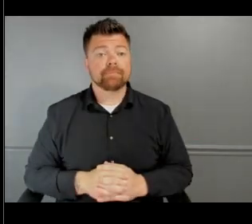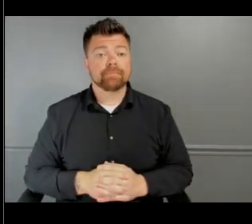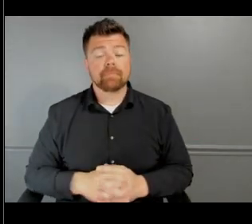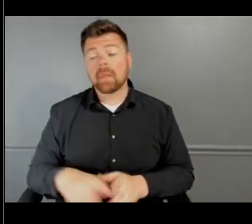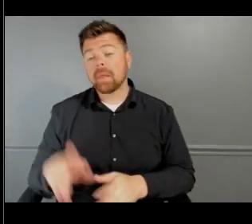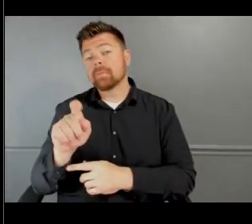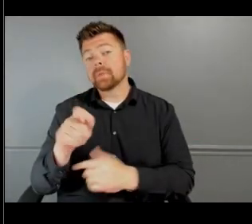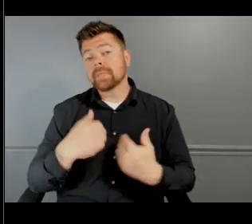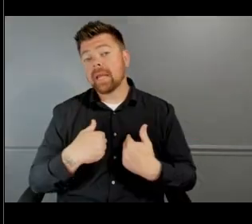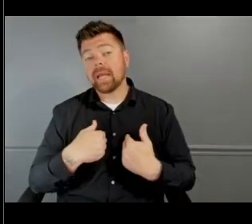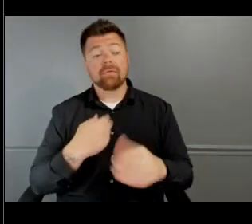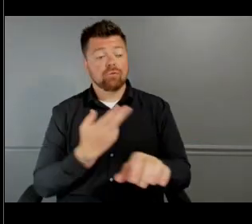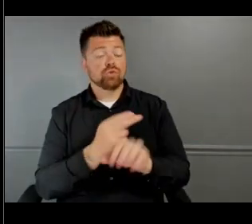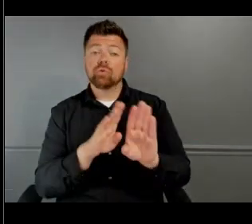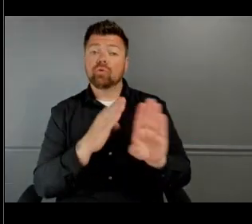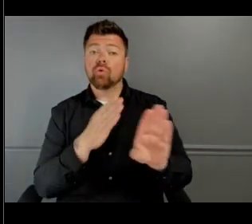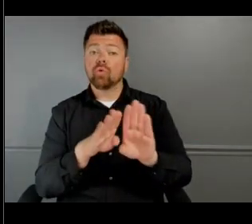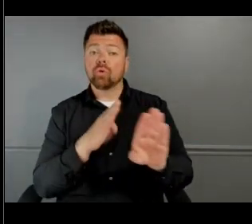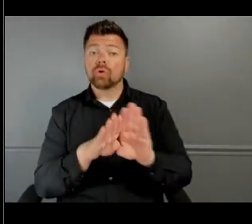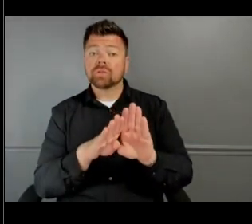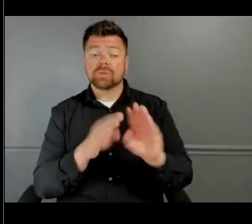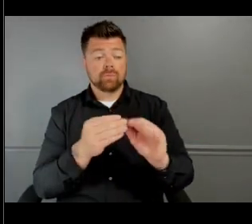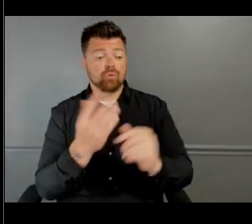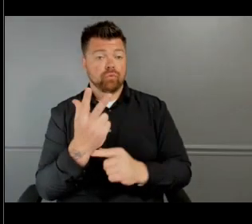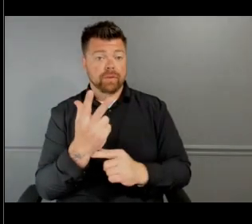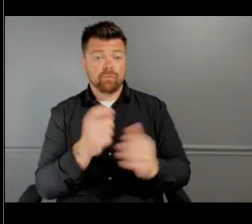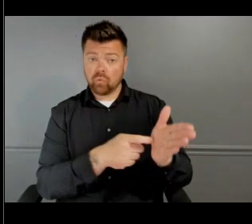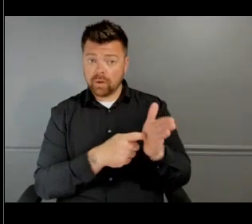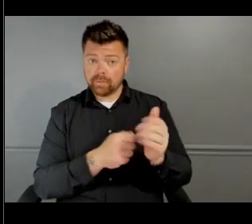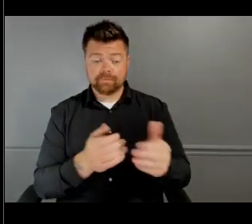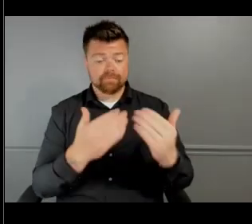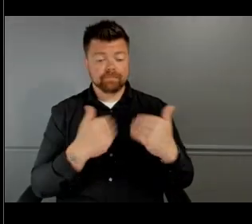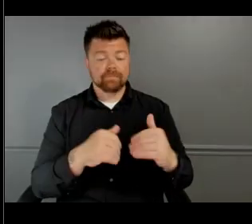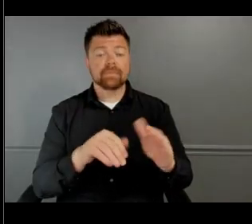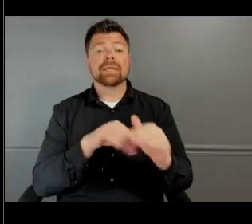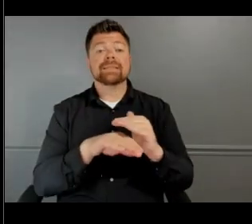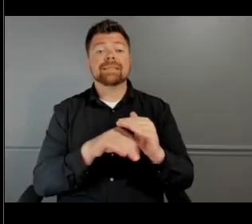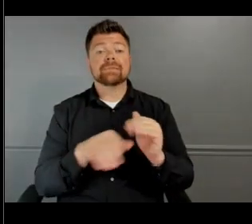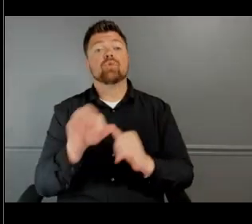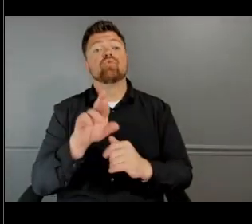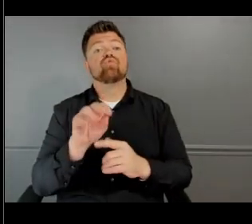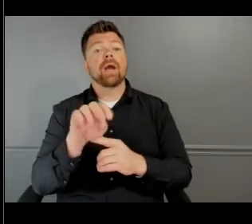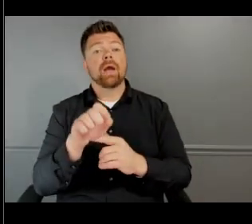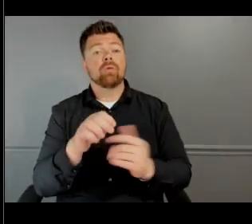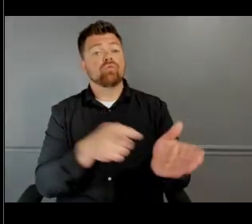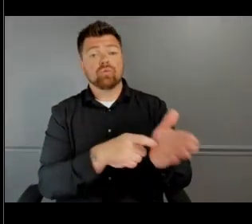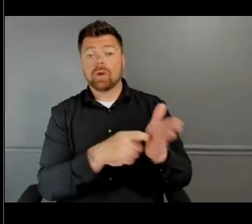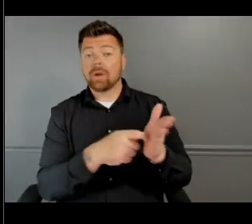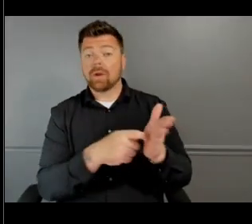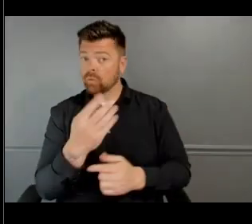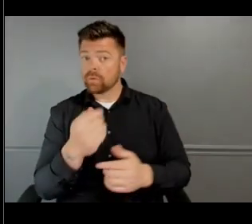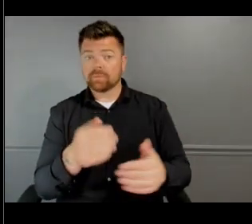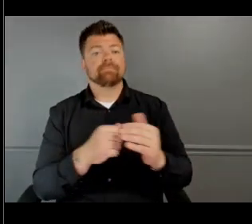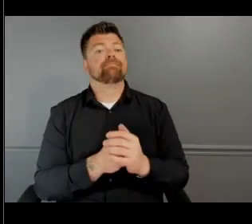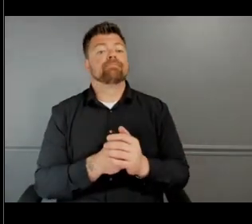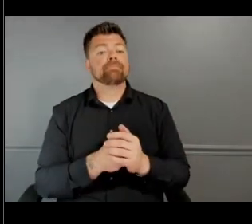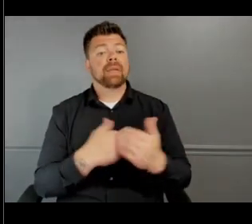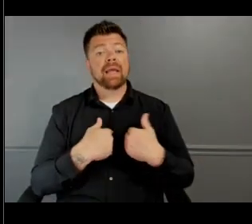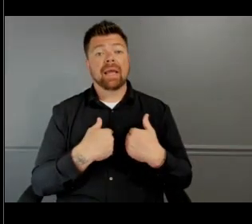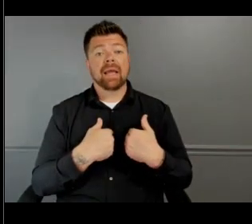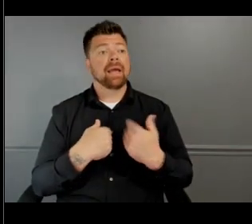have usable doors, requirement 3, be on an accessible route, requirement 4, have